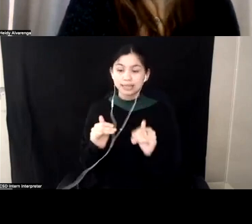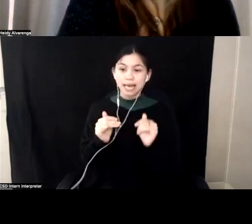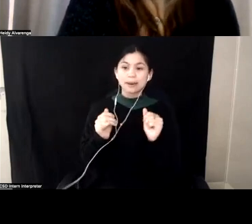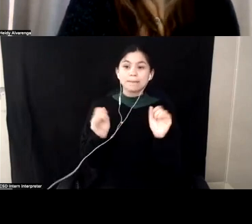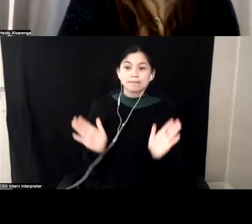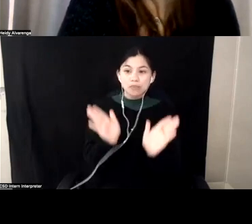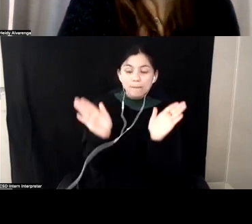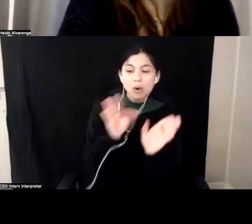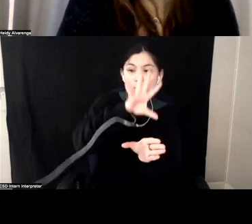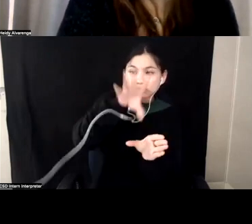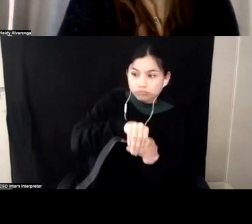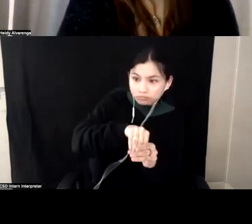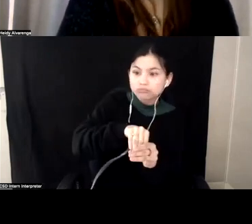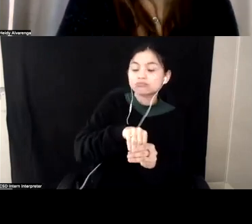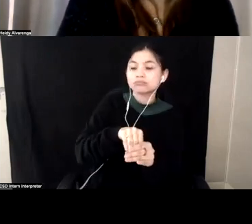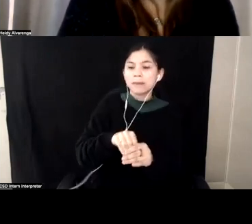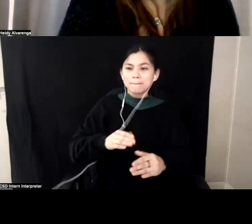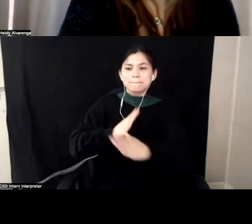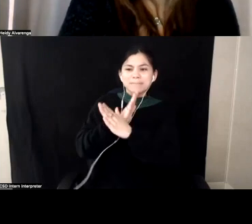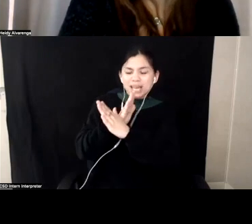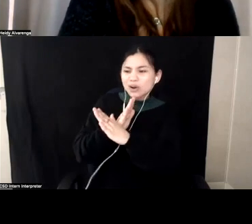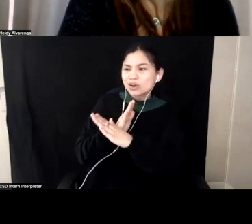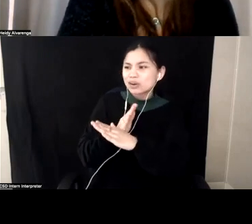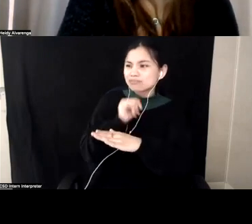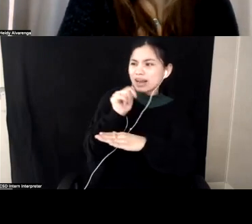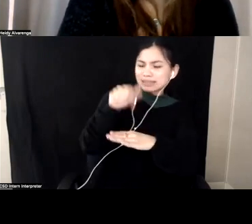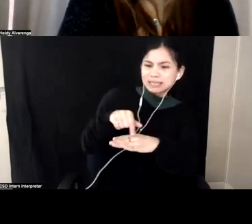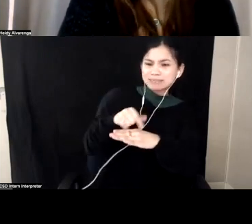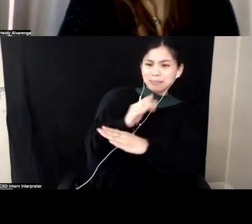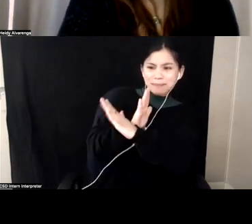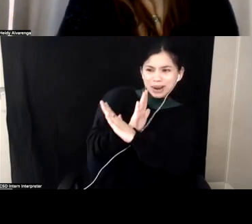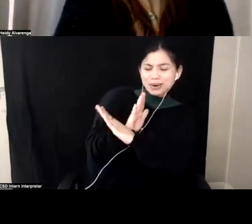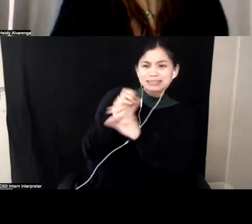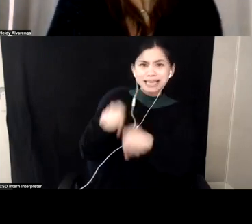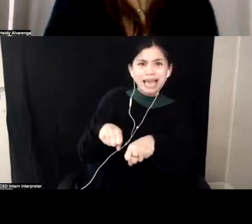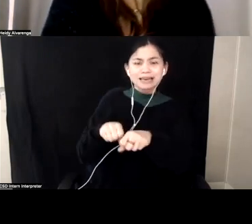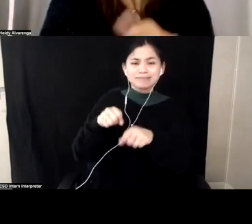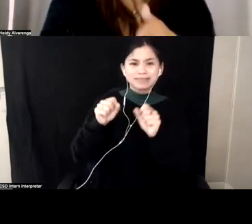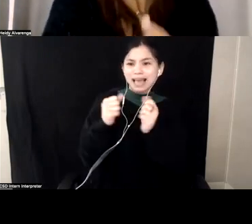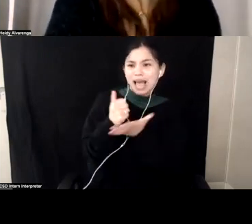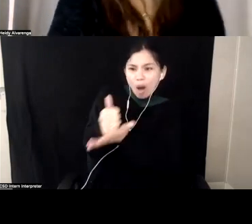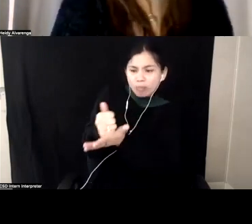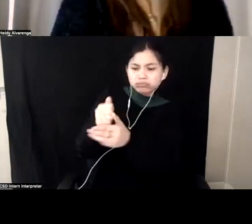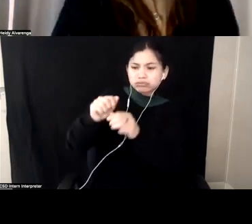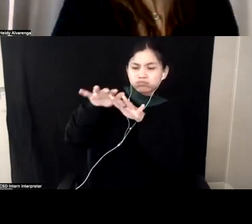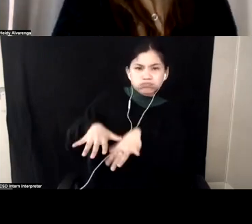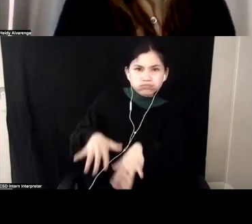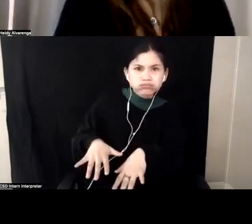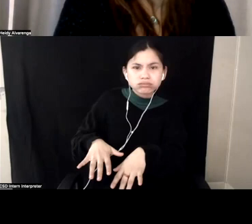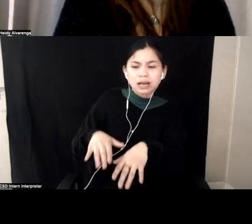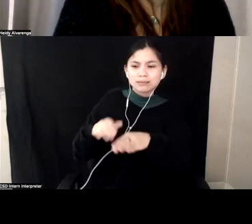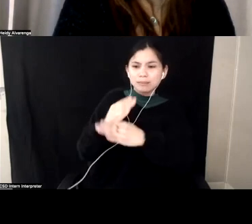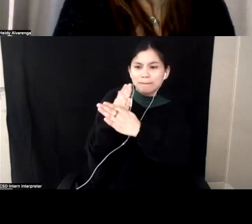down barriers. So it doesn't have to be one or the other. It can always be both. If you go to one